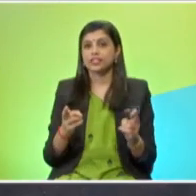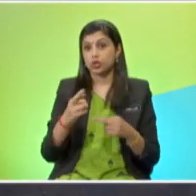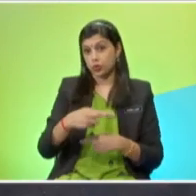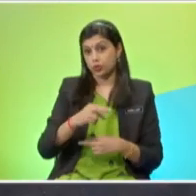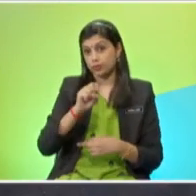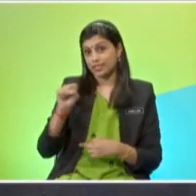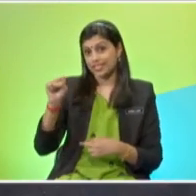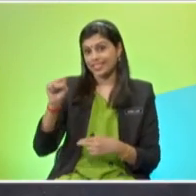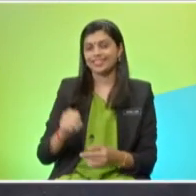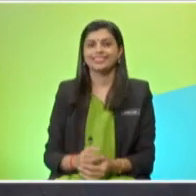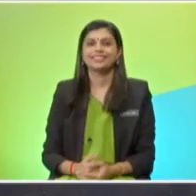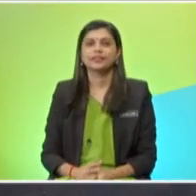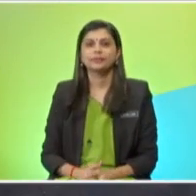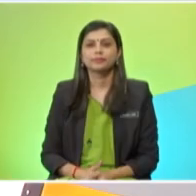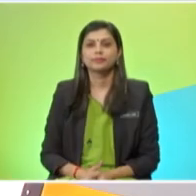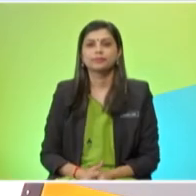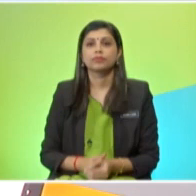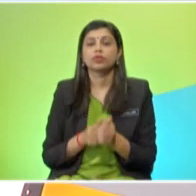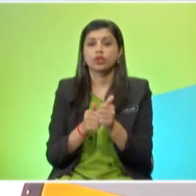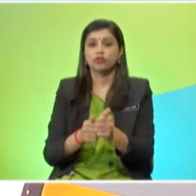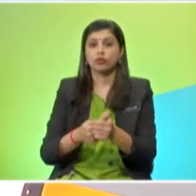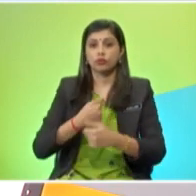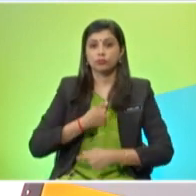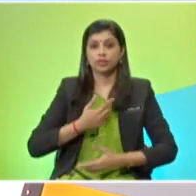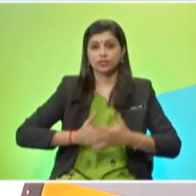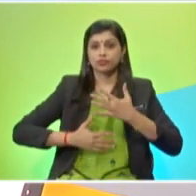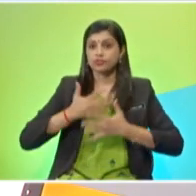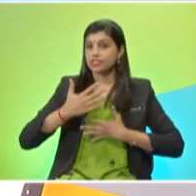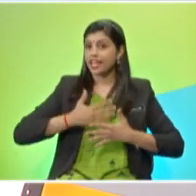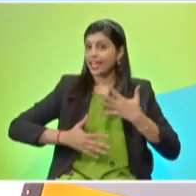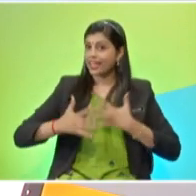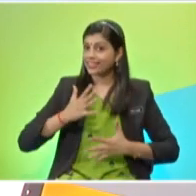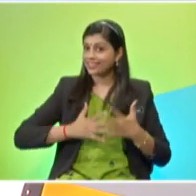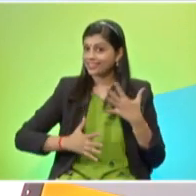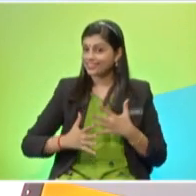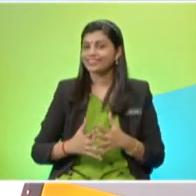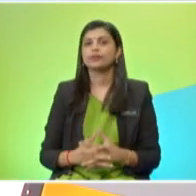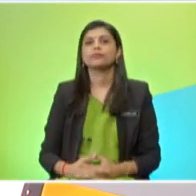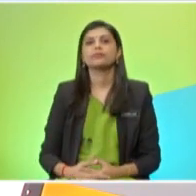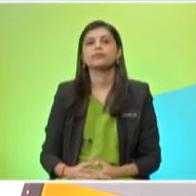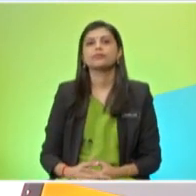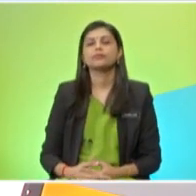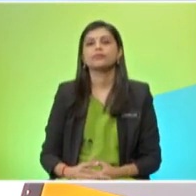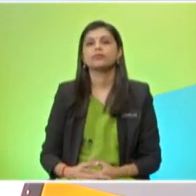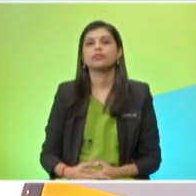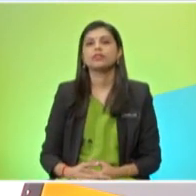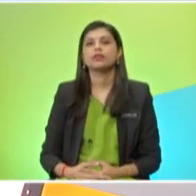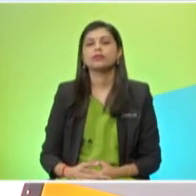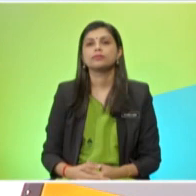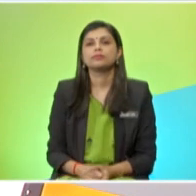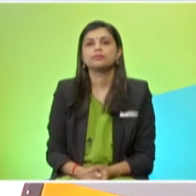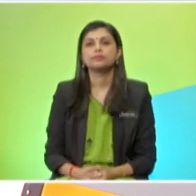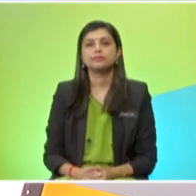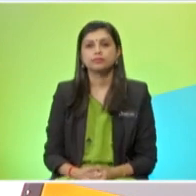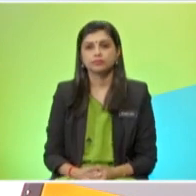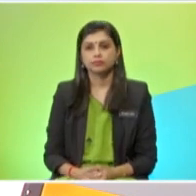rooms. So, as we have learned just now, house have a few rooms in it. Okay? So, I'm